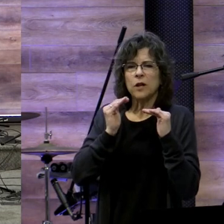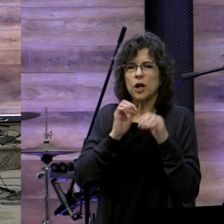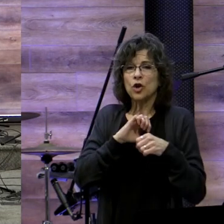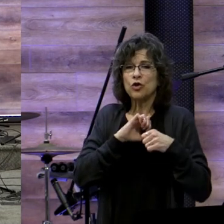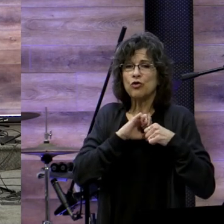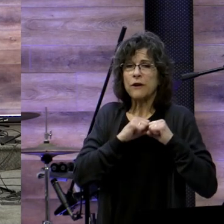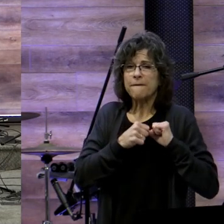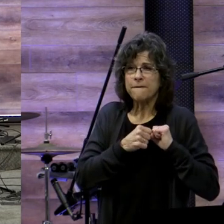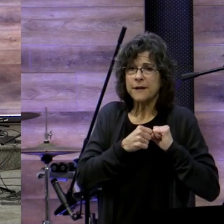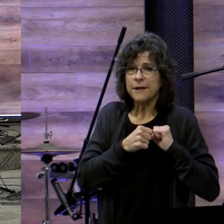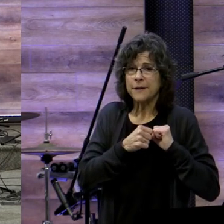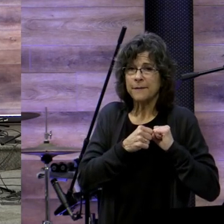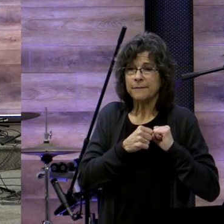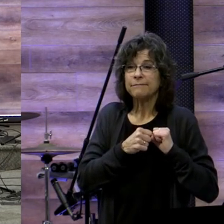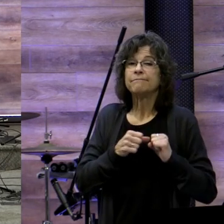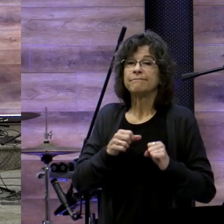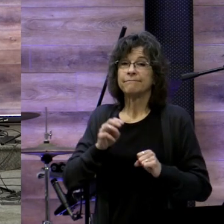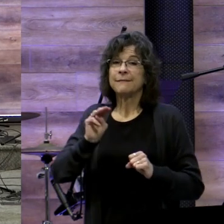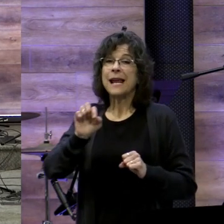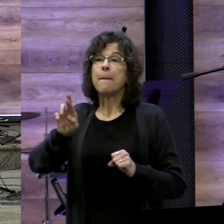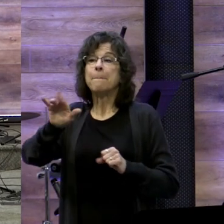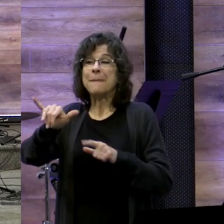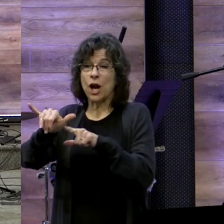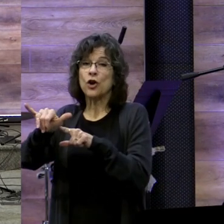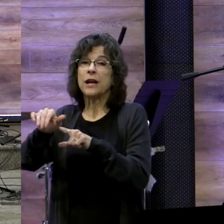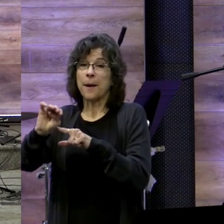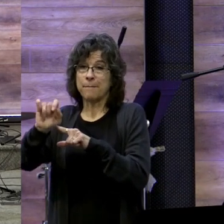Because Mary and Martha knew who they were talking to.